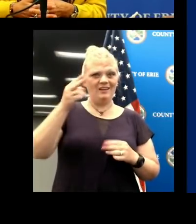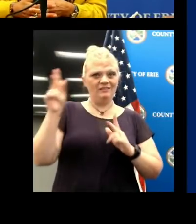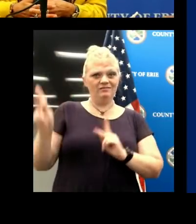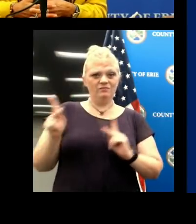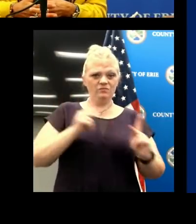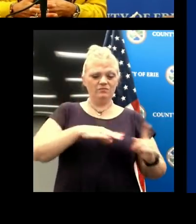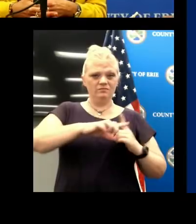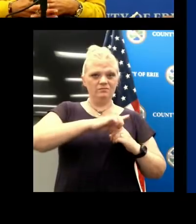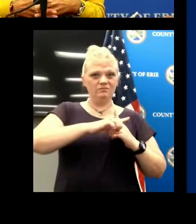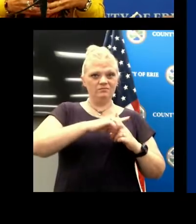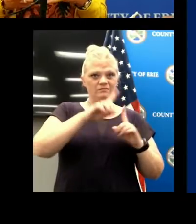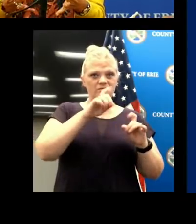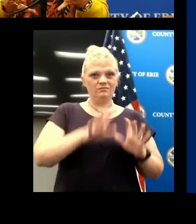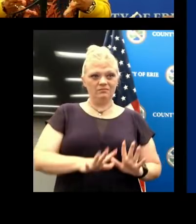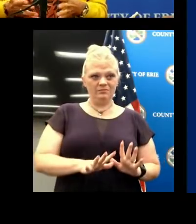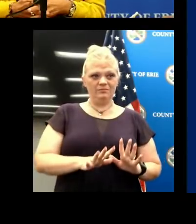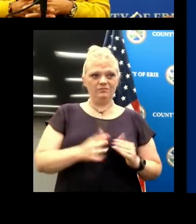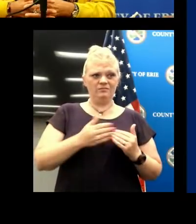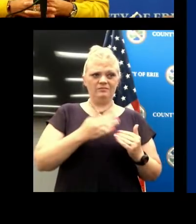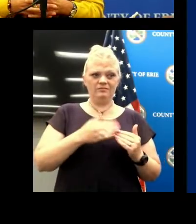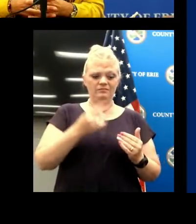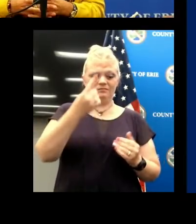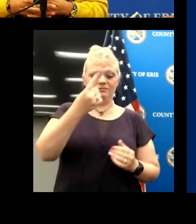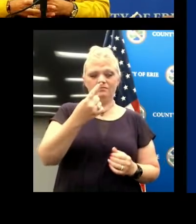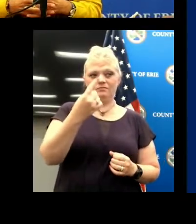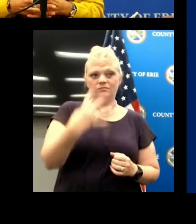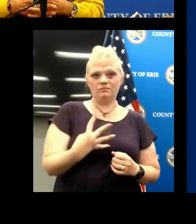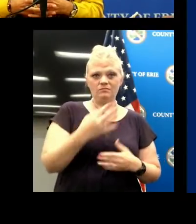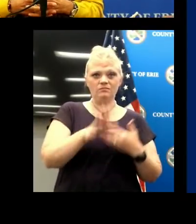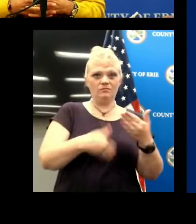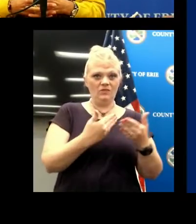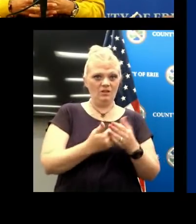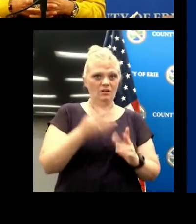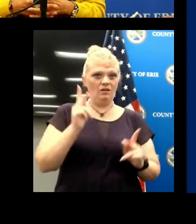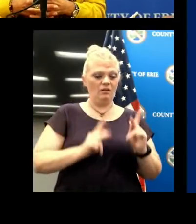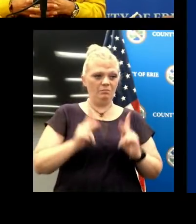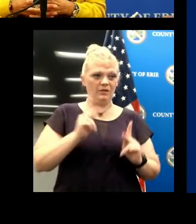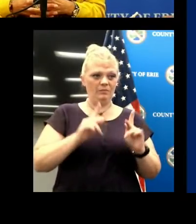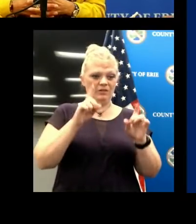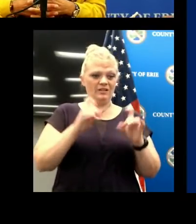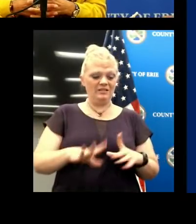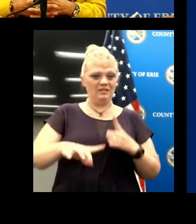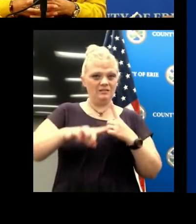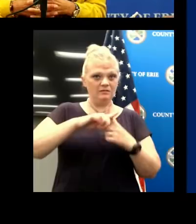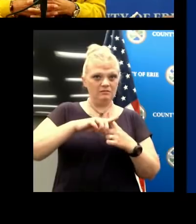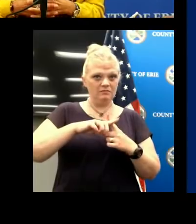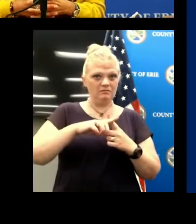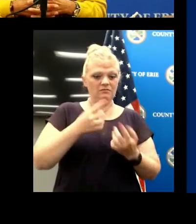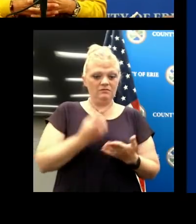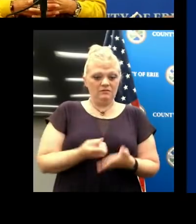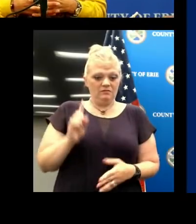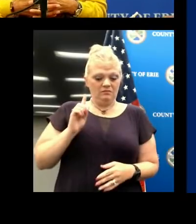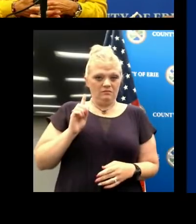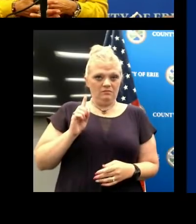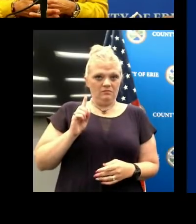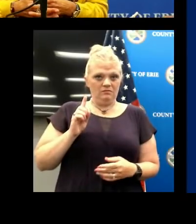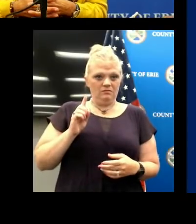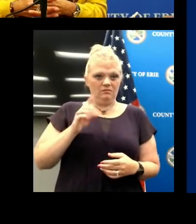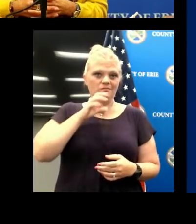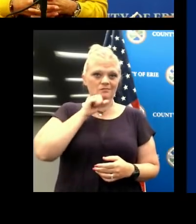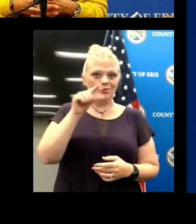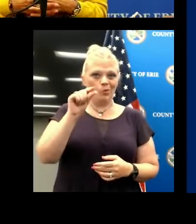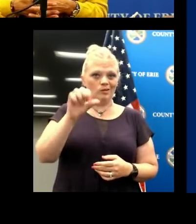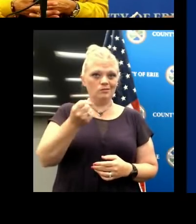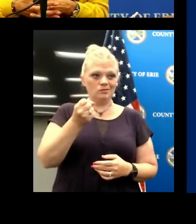of positive tests. About almost a quarter of all the people that tested positive for COVID-19 last week were in their